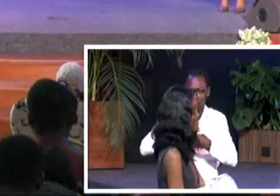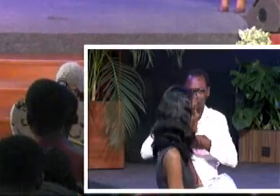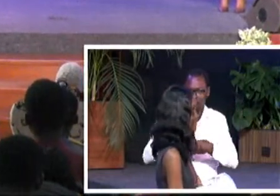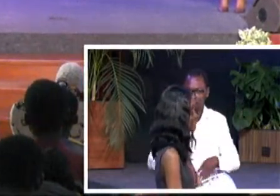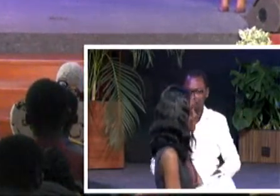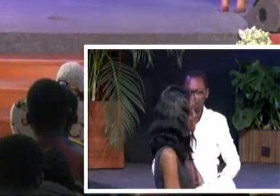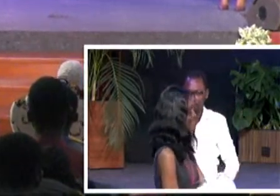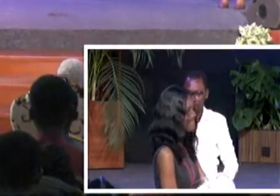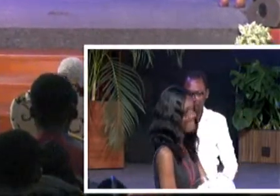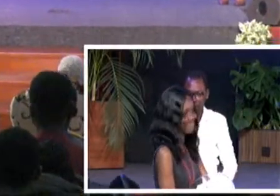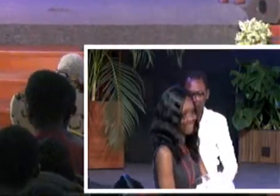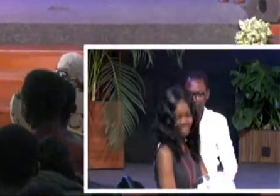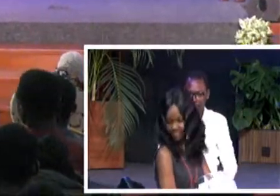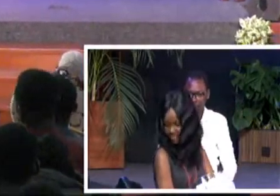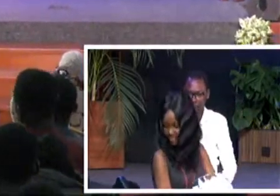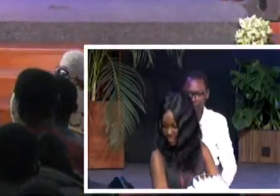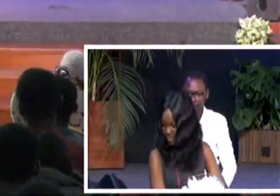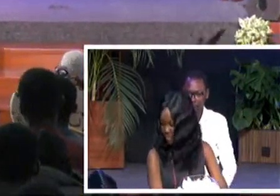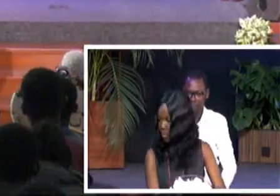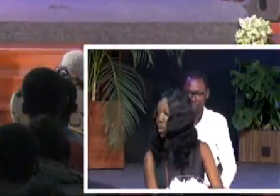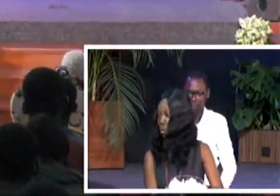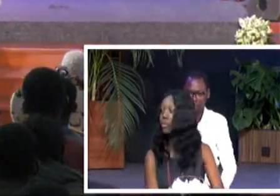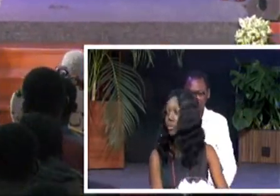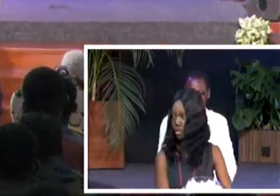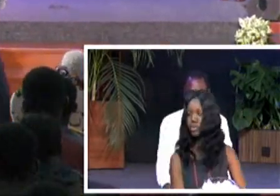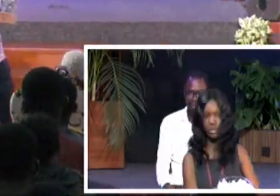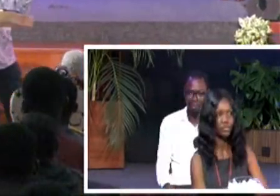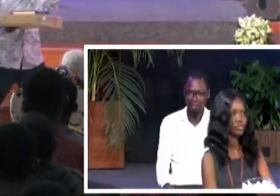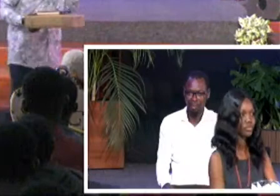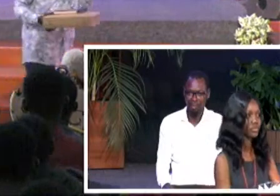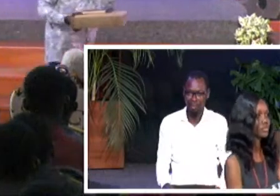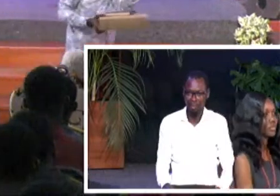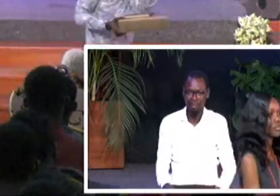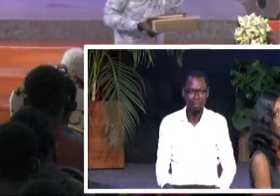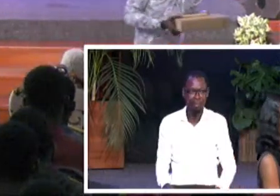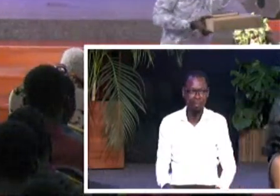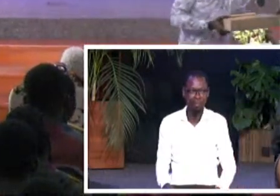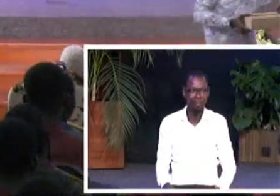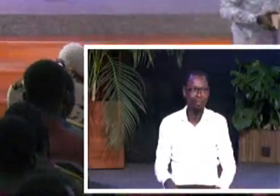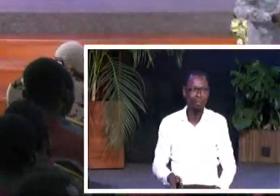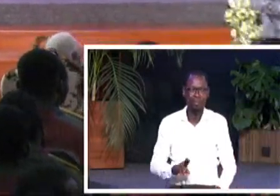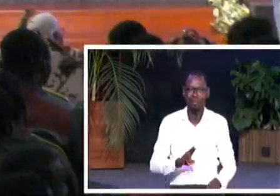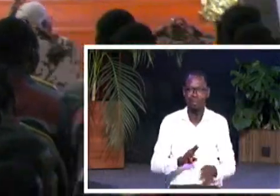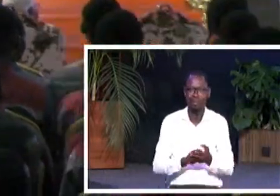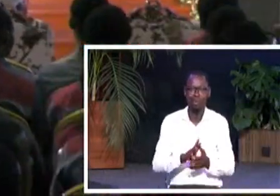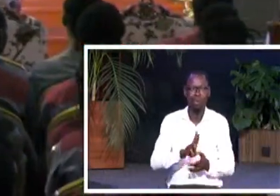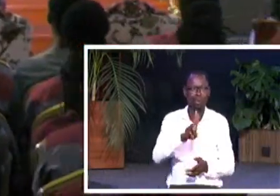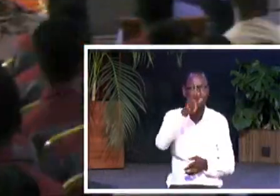Are you ready? No, I can't hear you. UPSC, are you ready?